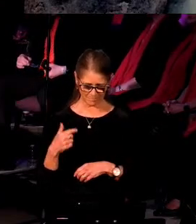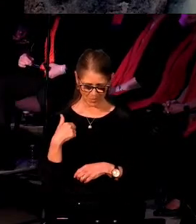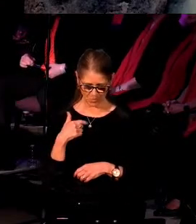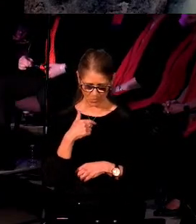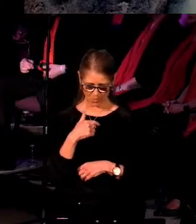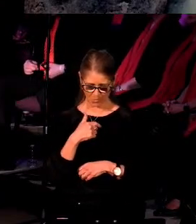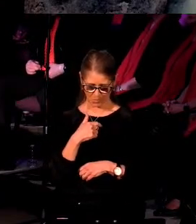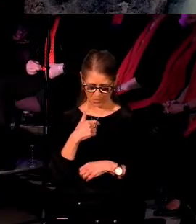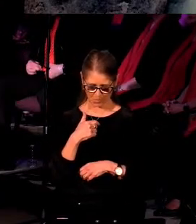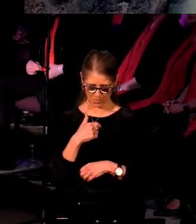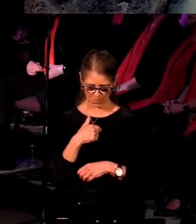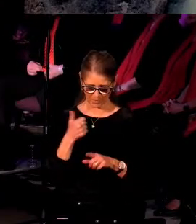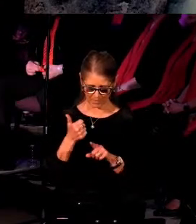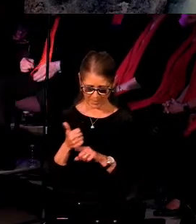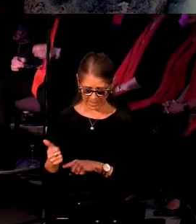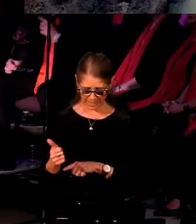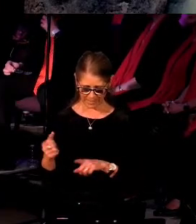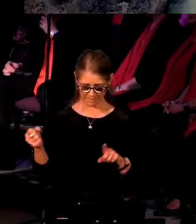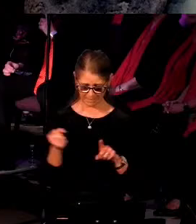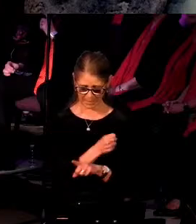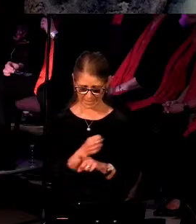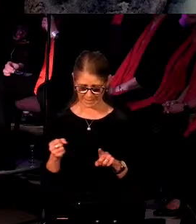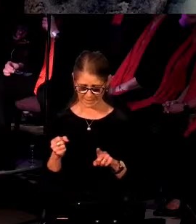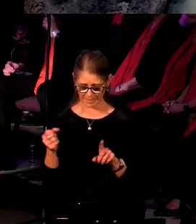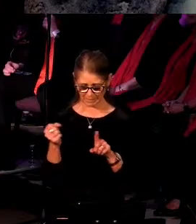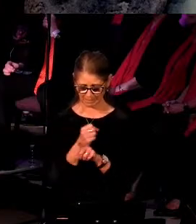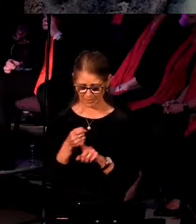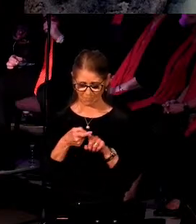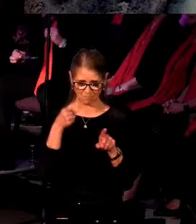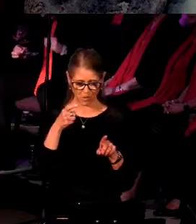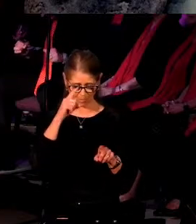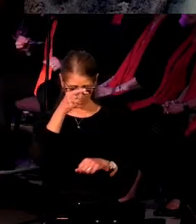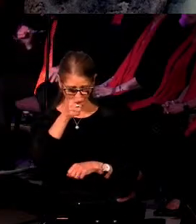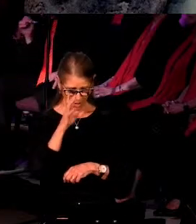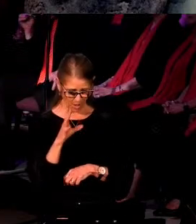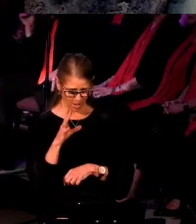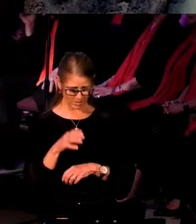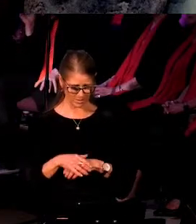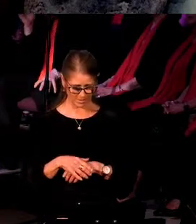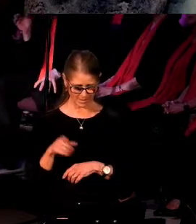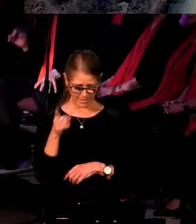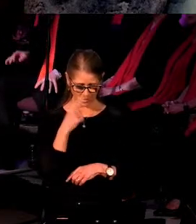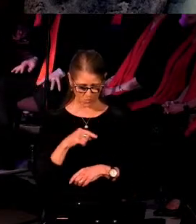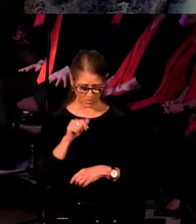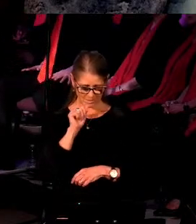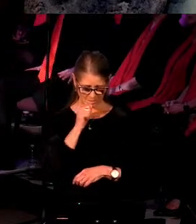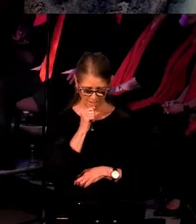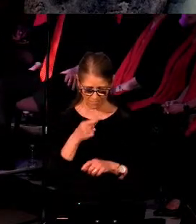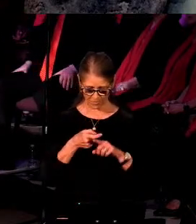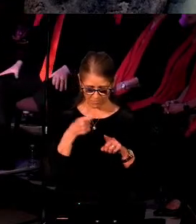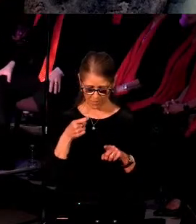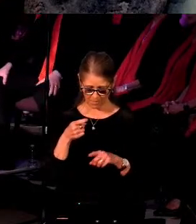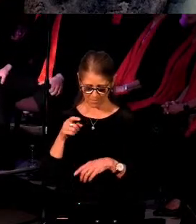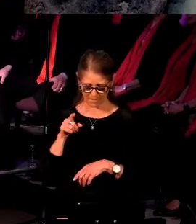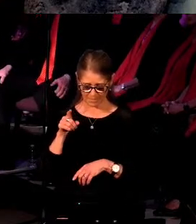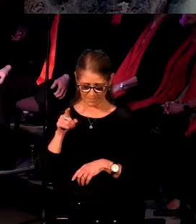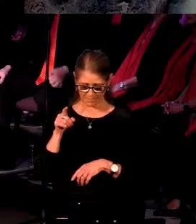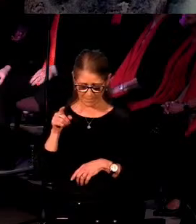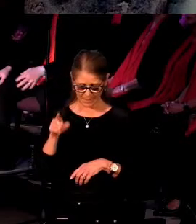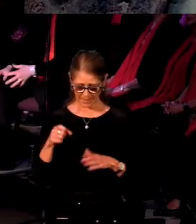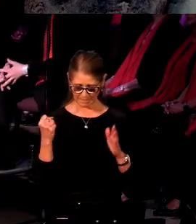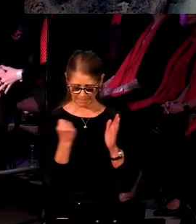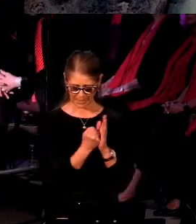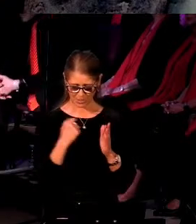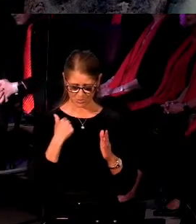and afflicted. But he was pierced for our transgressions. He was crushed for our iniquities. Upon him was the chastisement